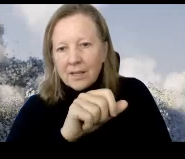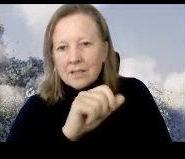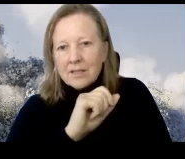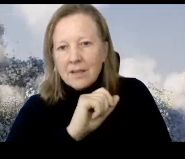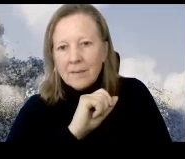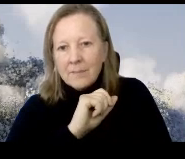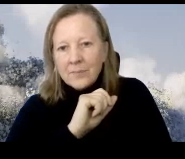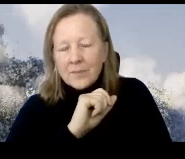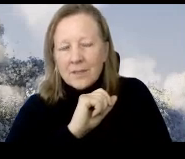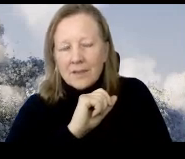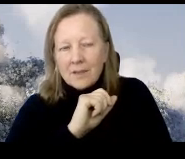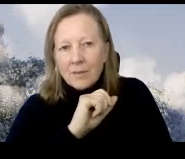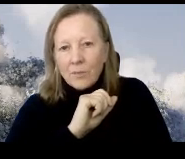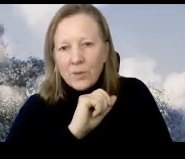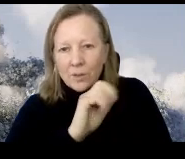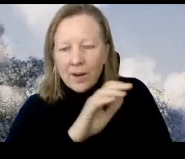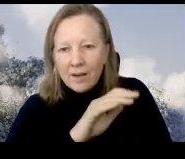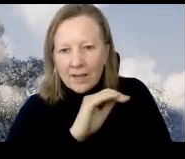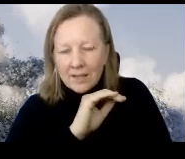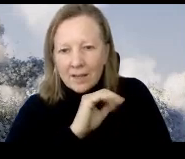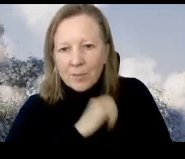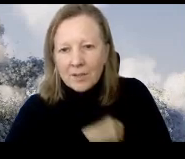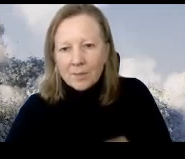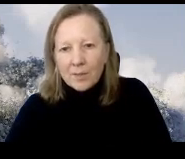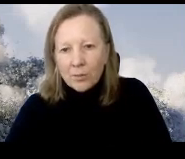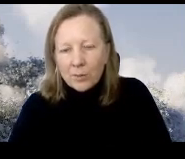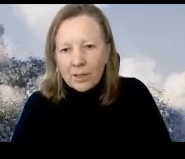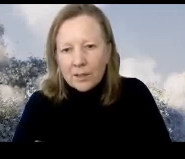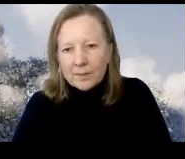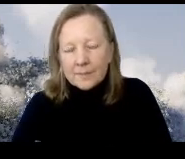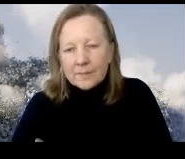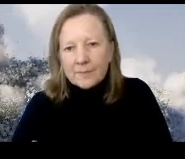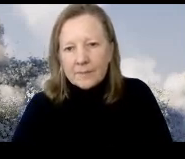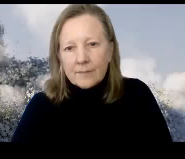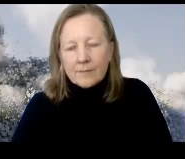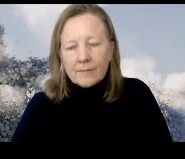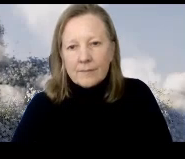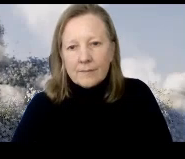CU8 clients. We don't have that yet, but it's something we're working on.